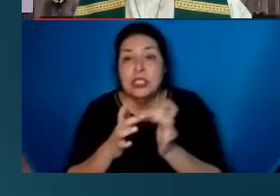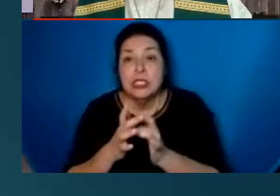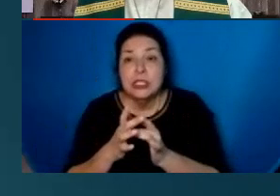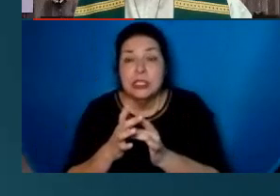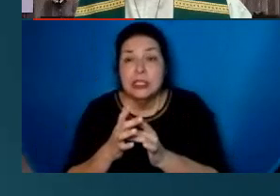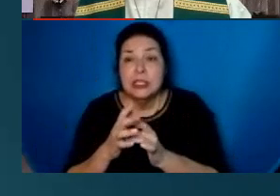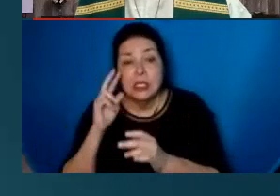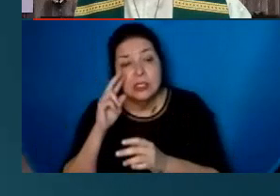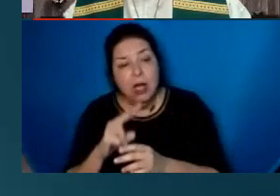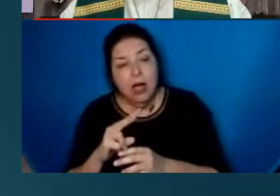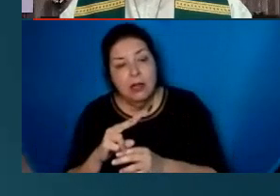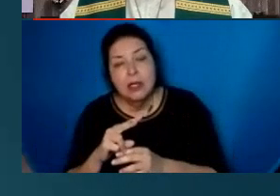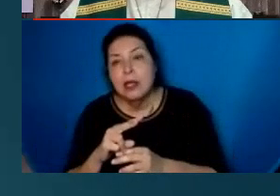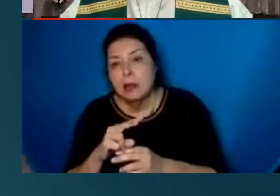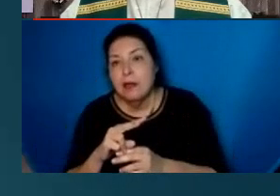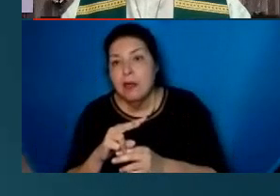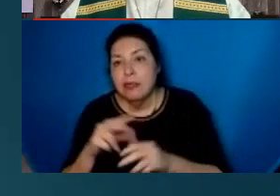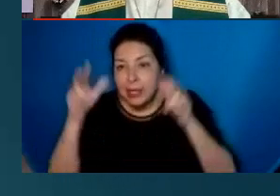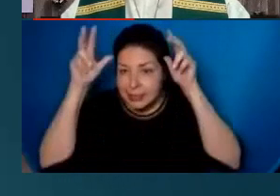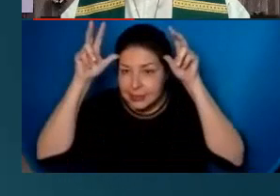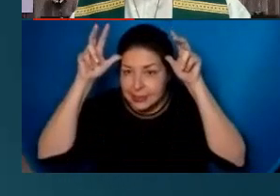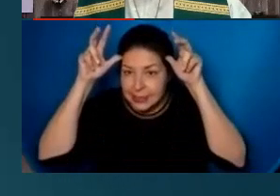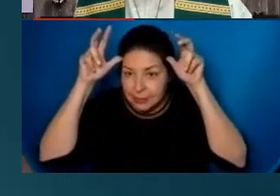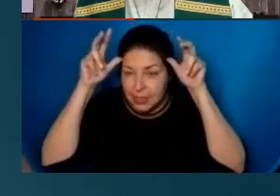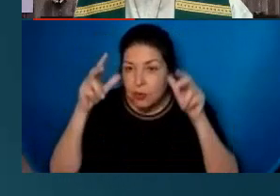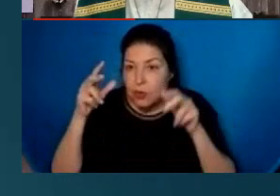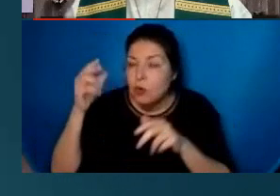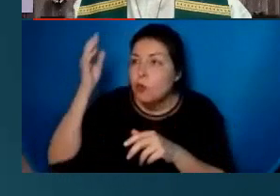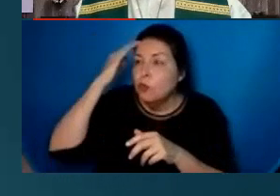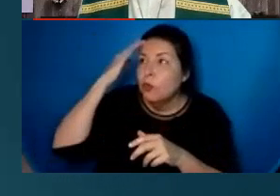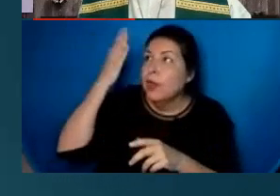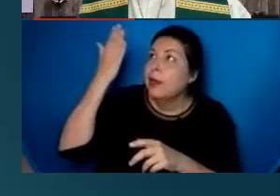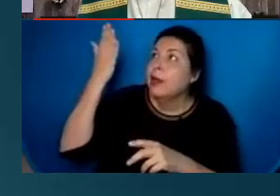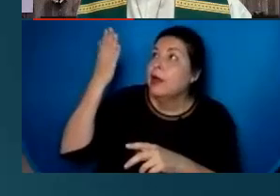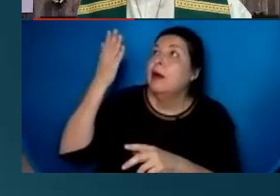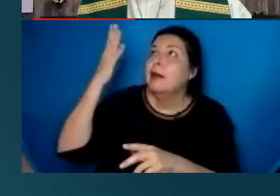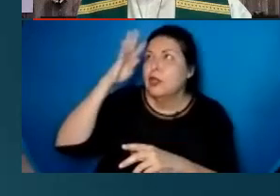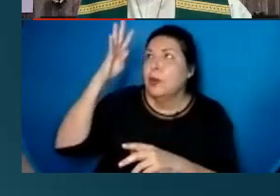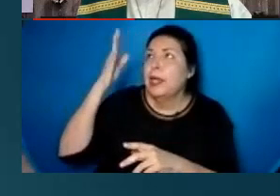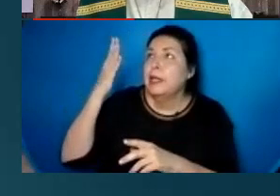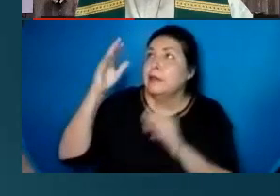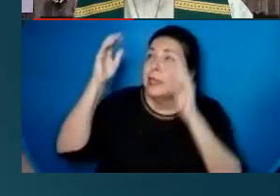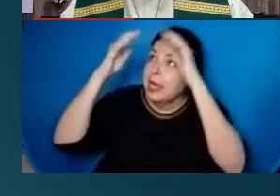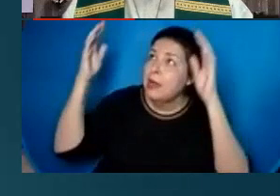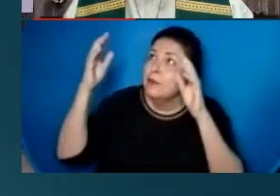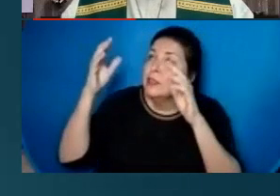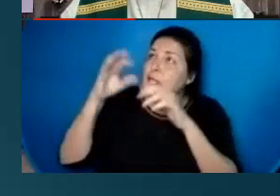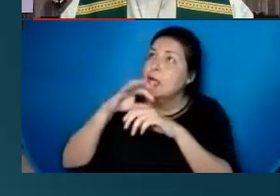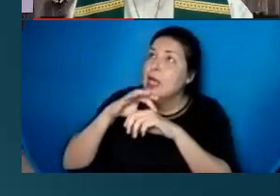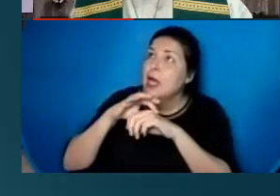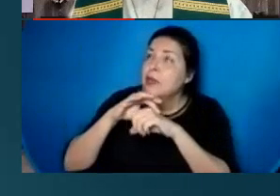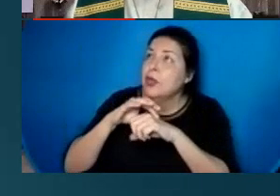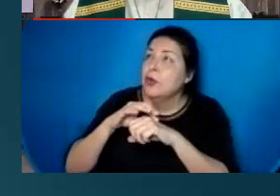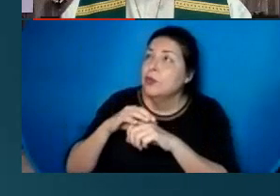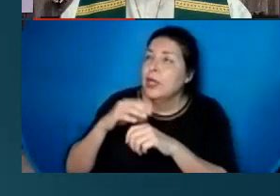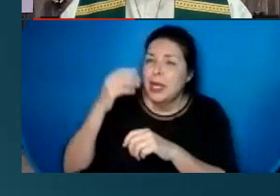recognized the word and the authority that created the heavens and the earth. It recognized the word and